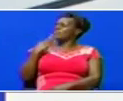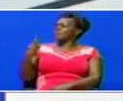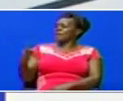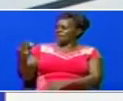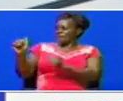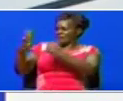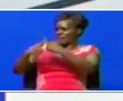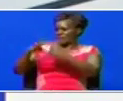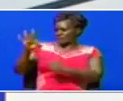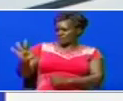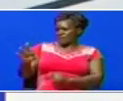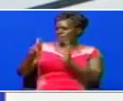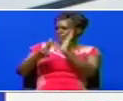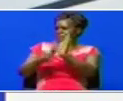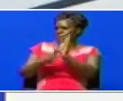393, representing